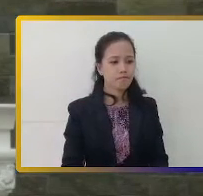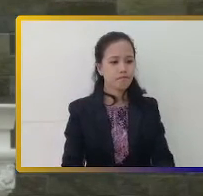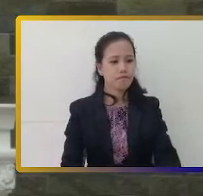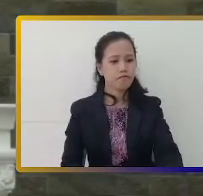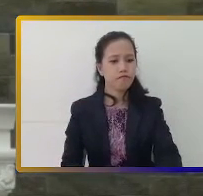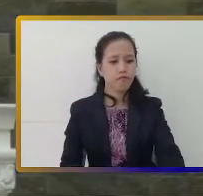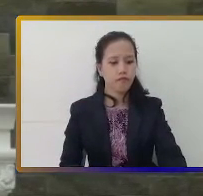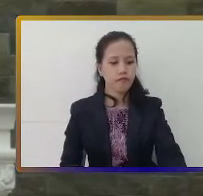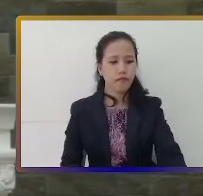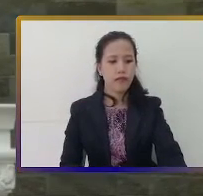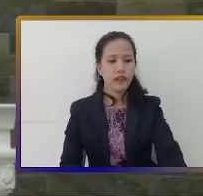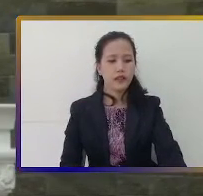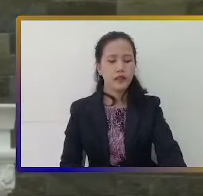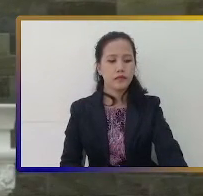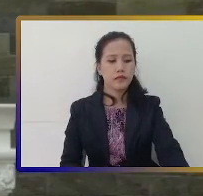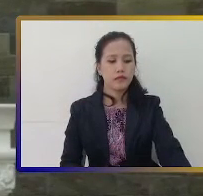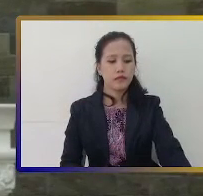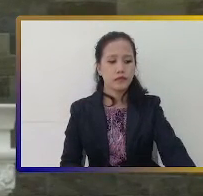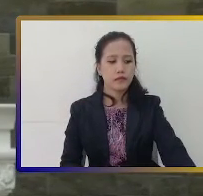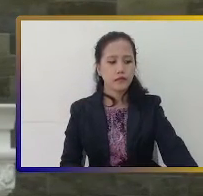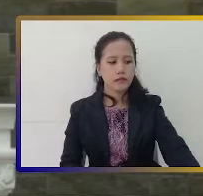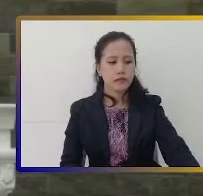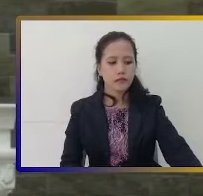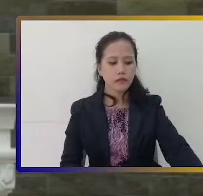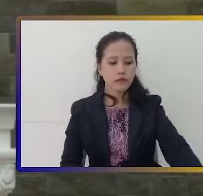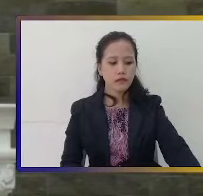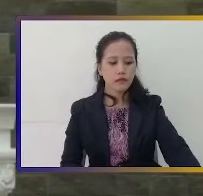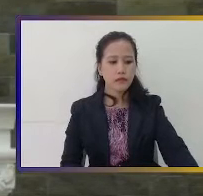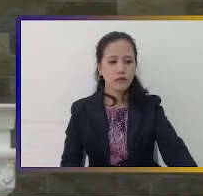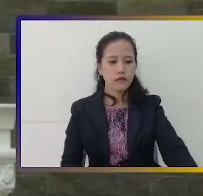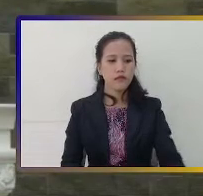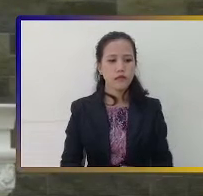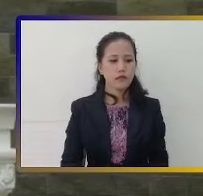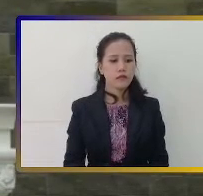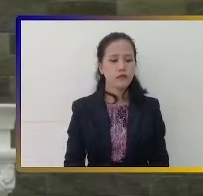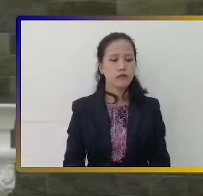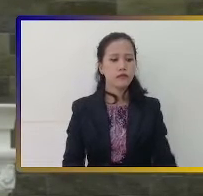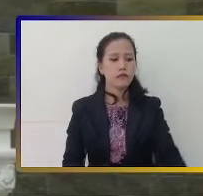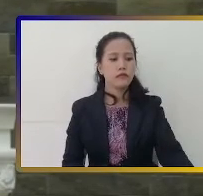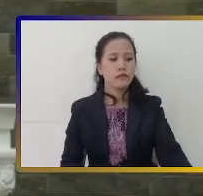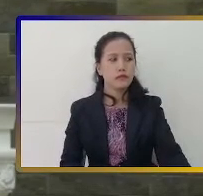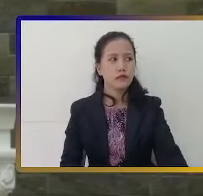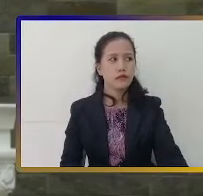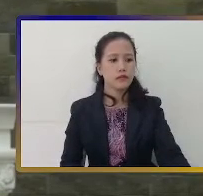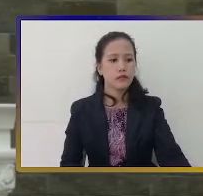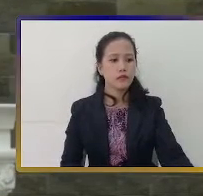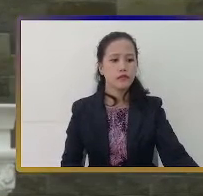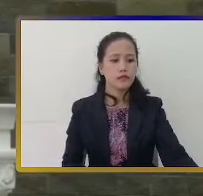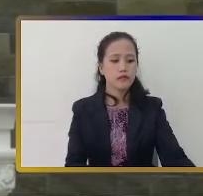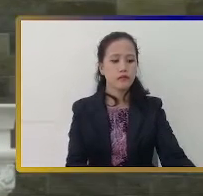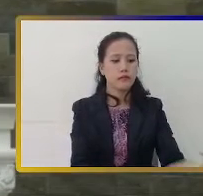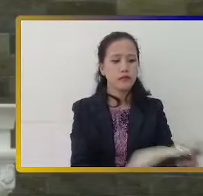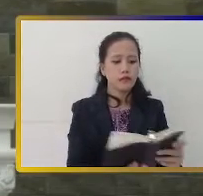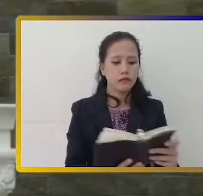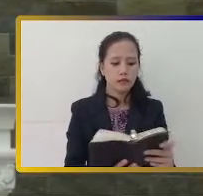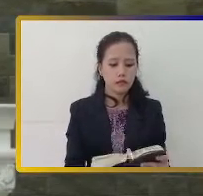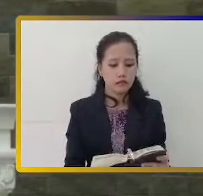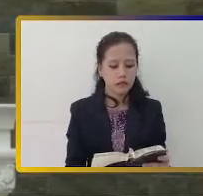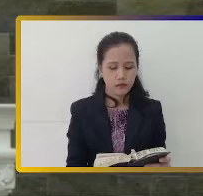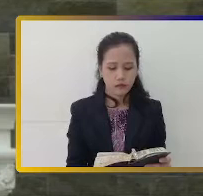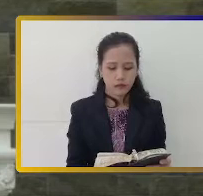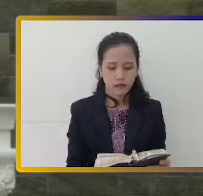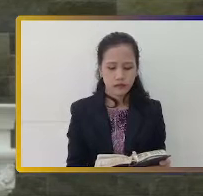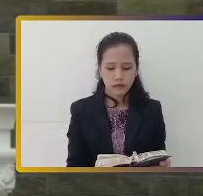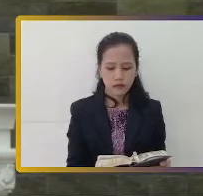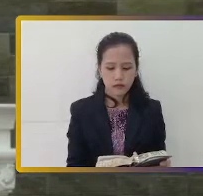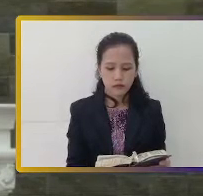me, but weep for yourselves and for your children. For behold, the days are coming in the which they